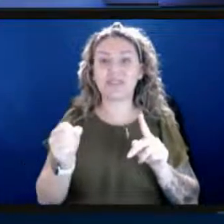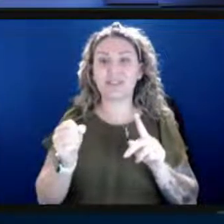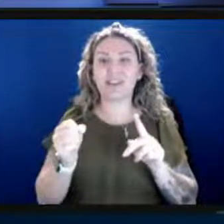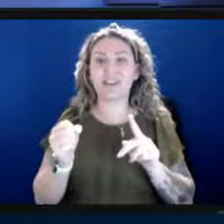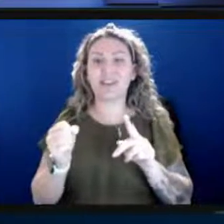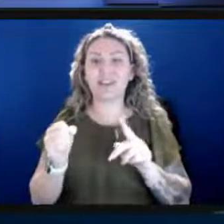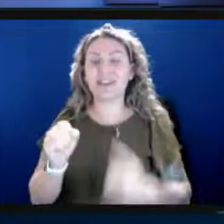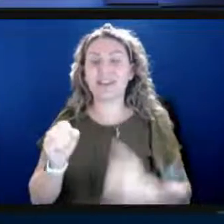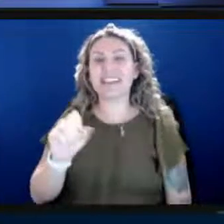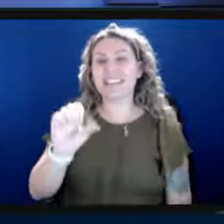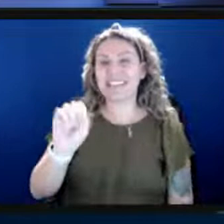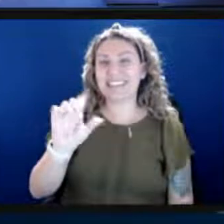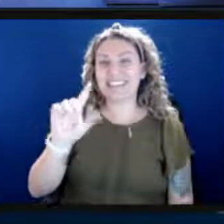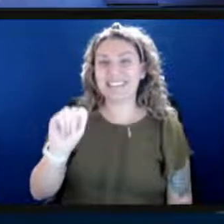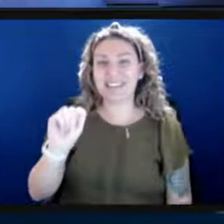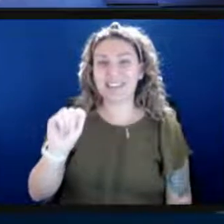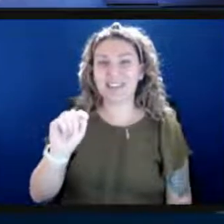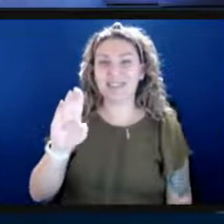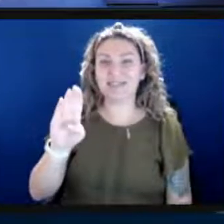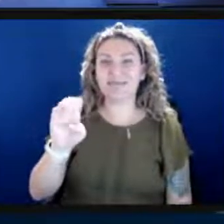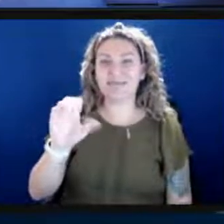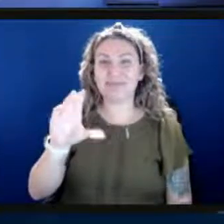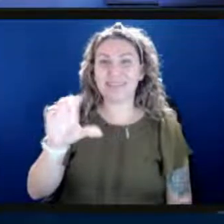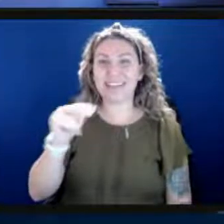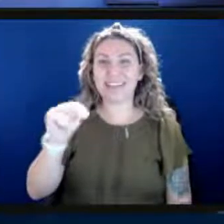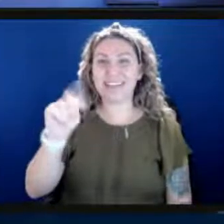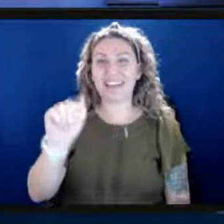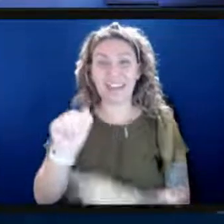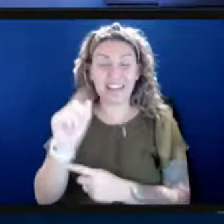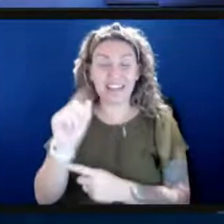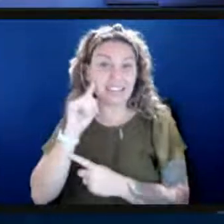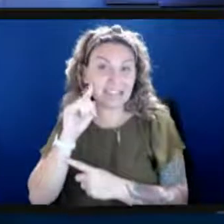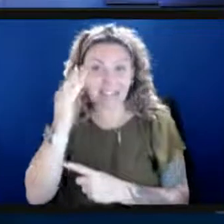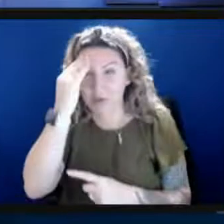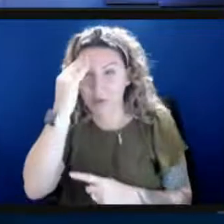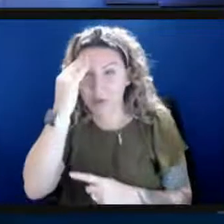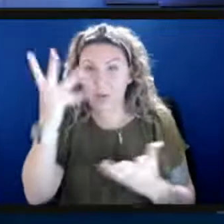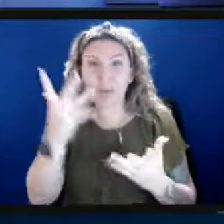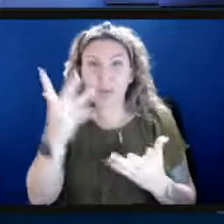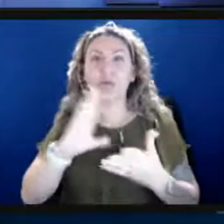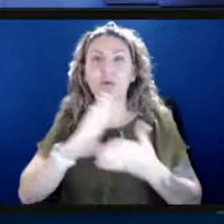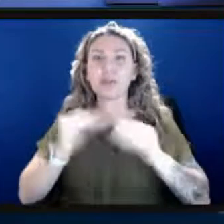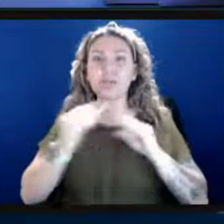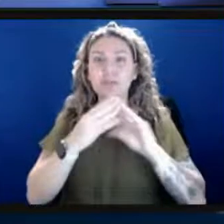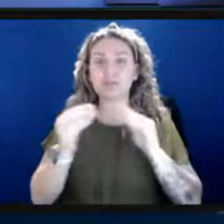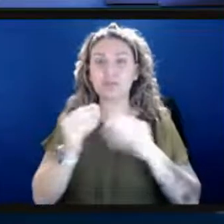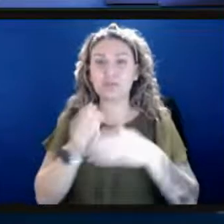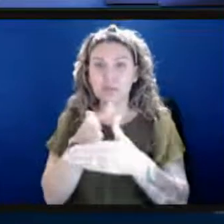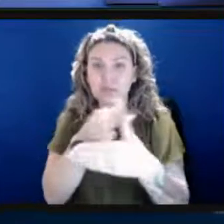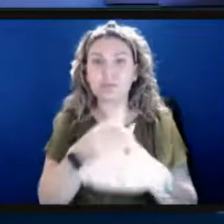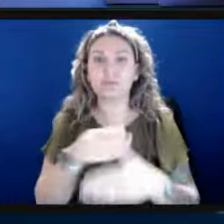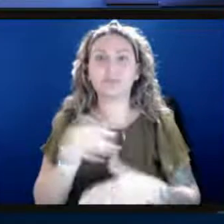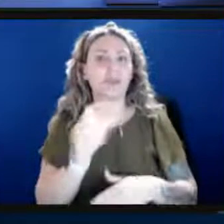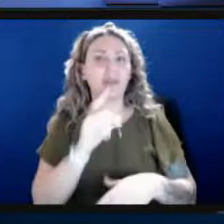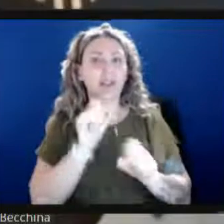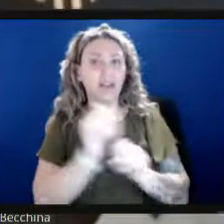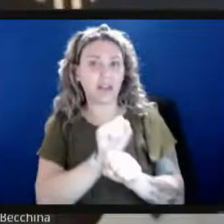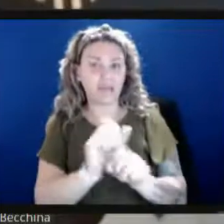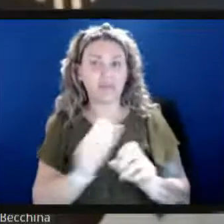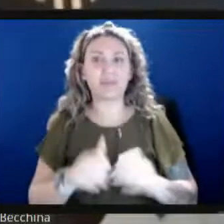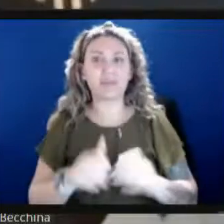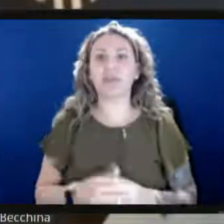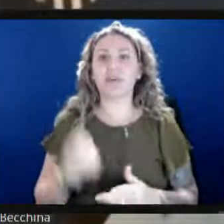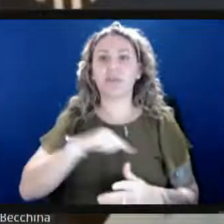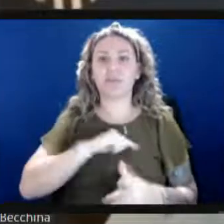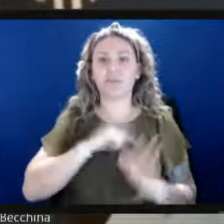sound too familiar to you? What are your stories that you have to share? Yes, absolutely. We just completed